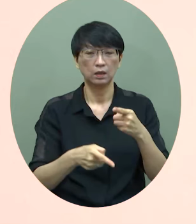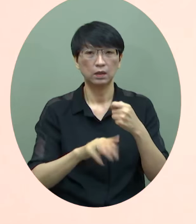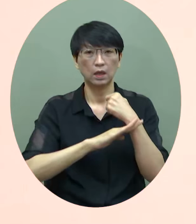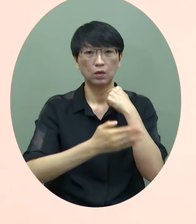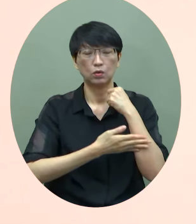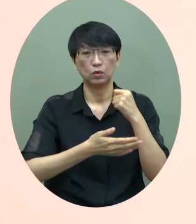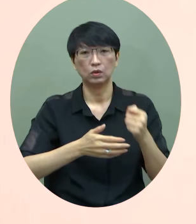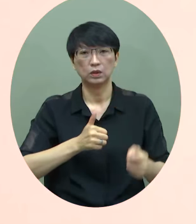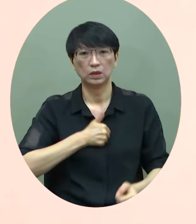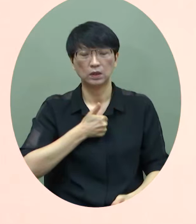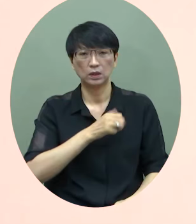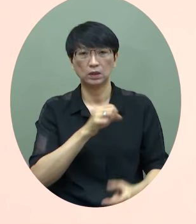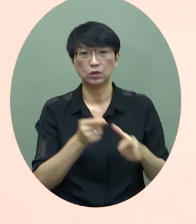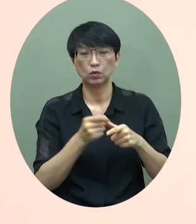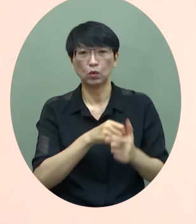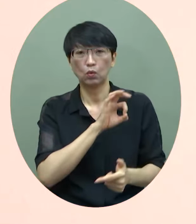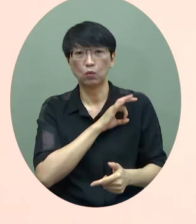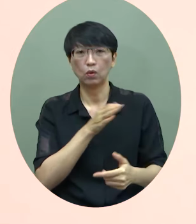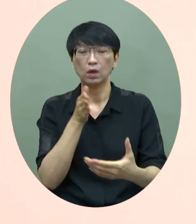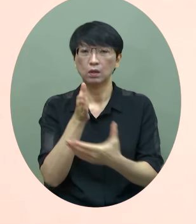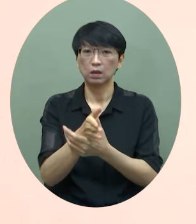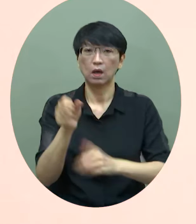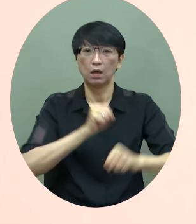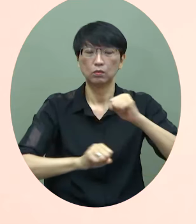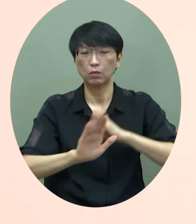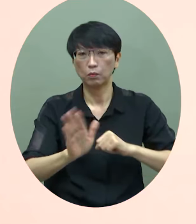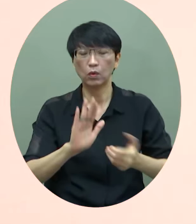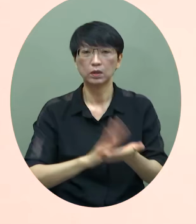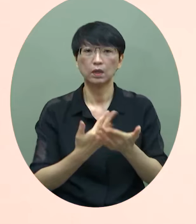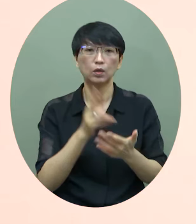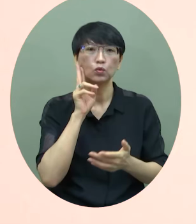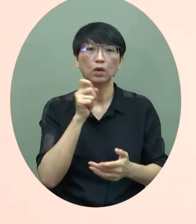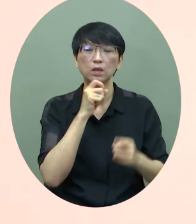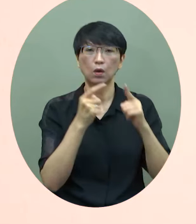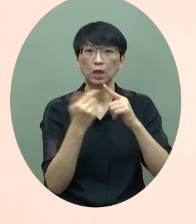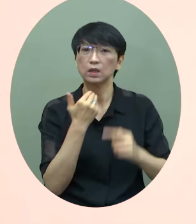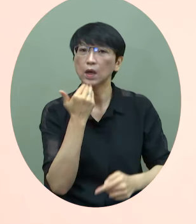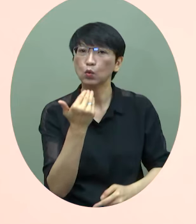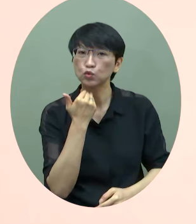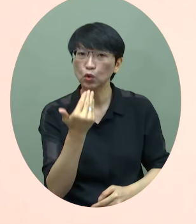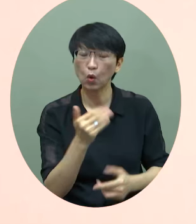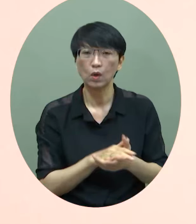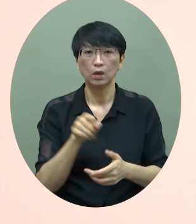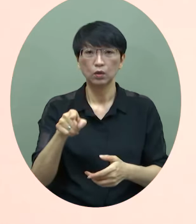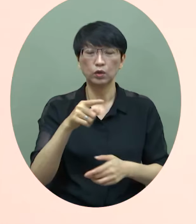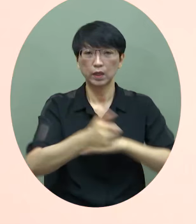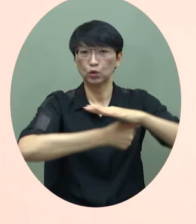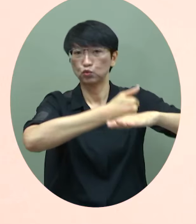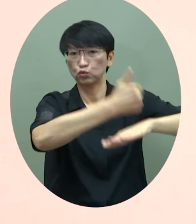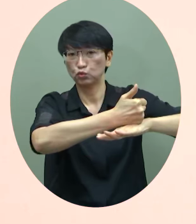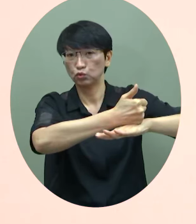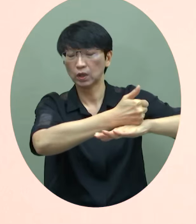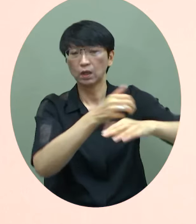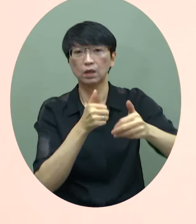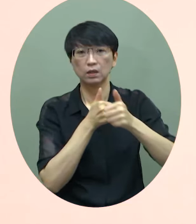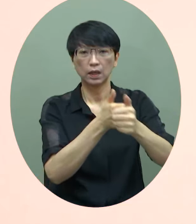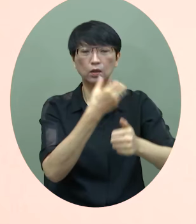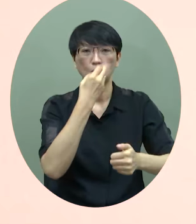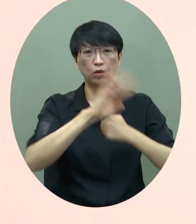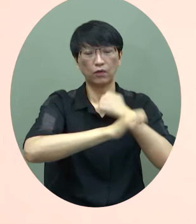about the bar not acting in accordance with Hong Kong's law, then of course the government will be called into